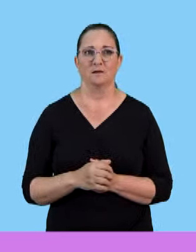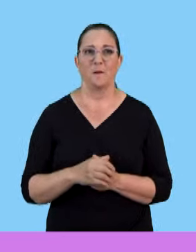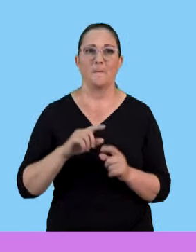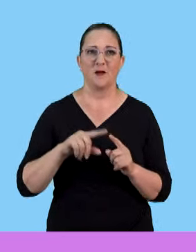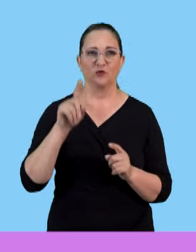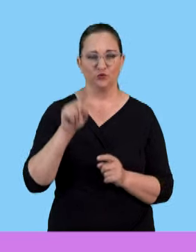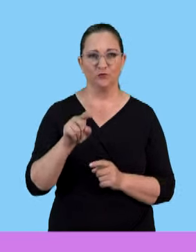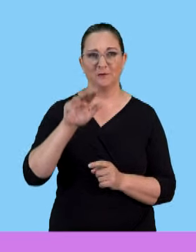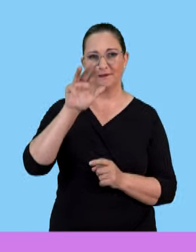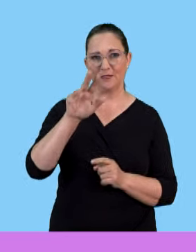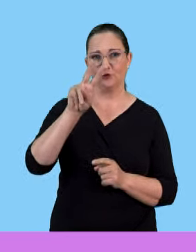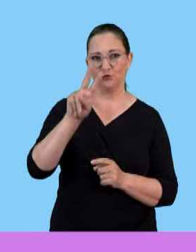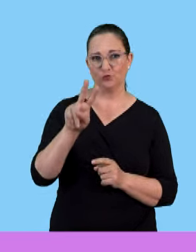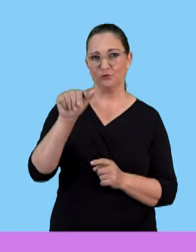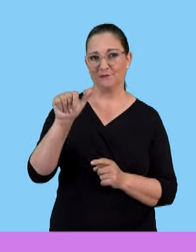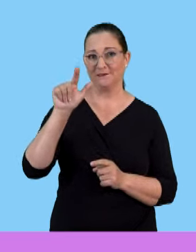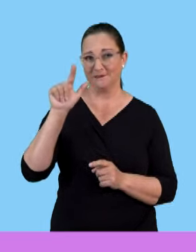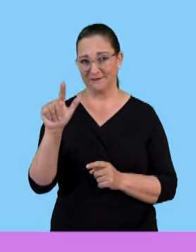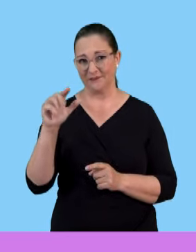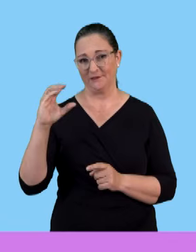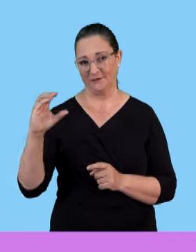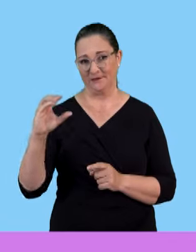61.78. It should be